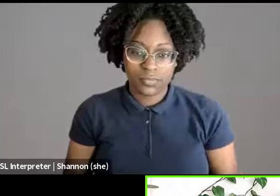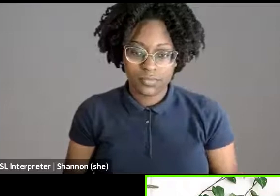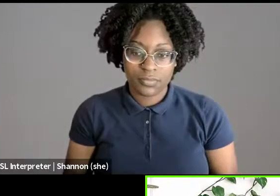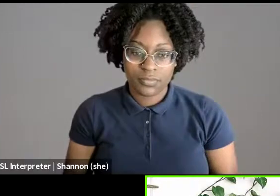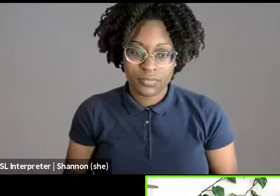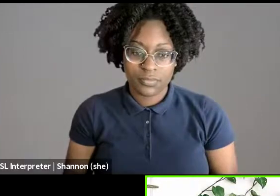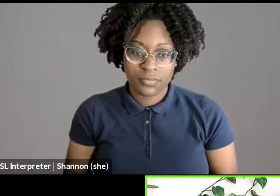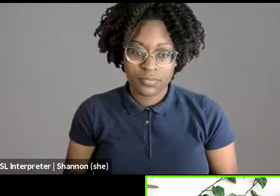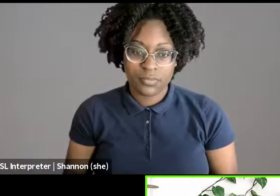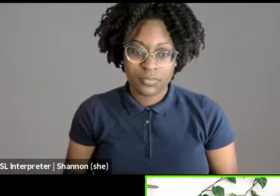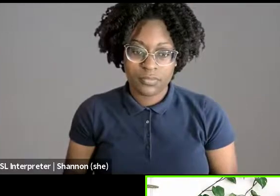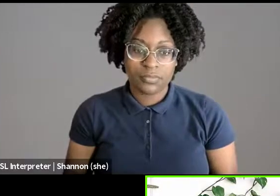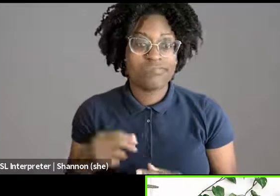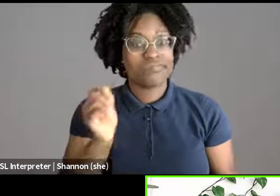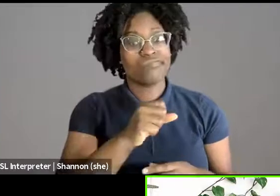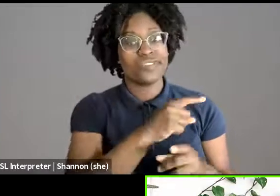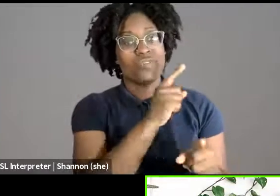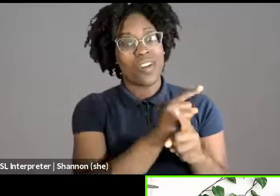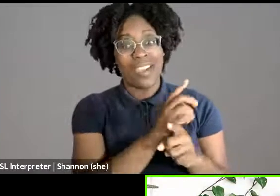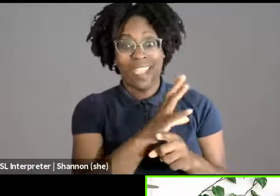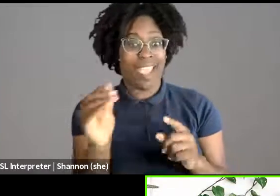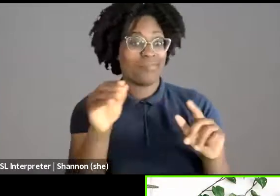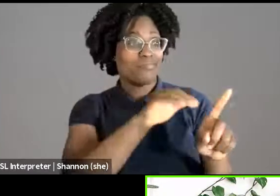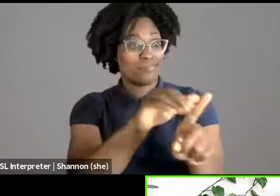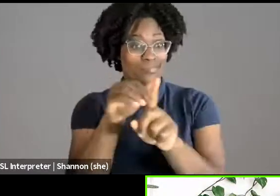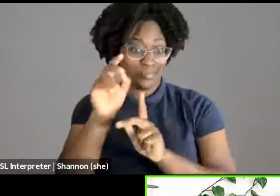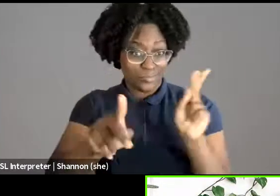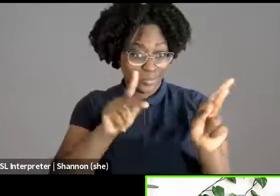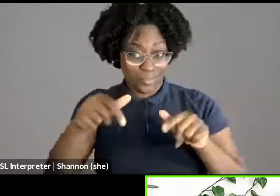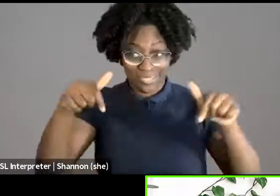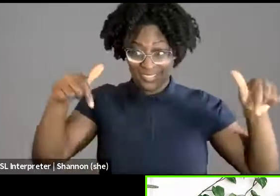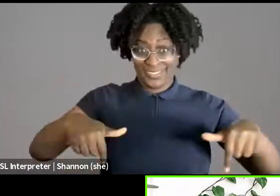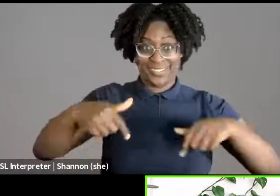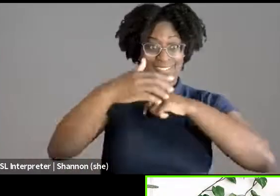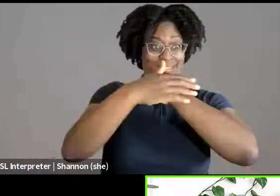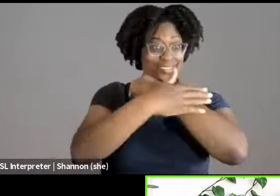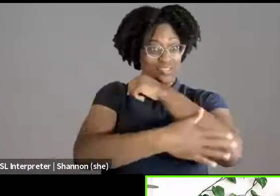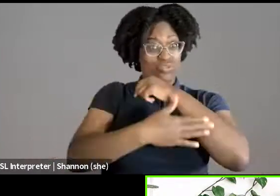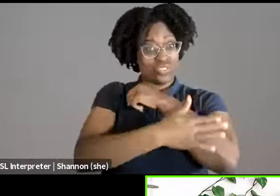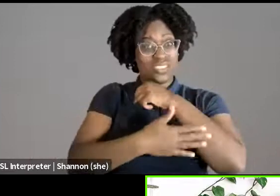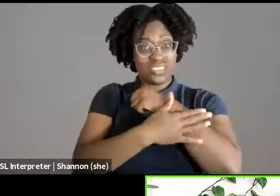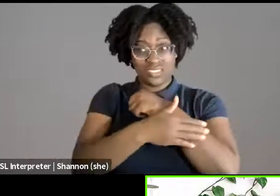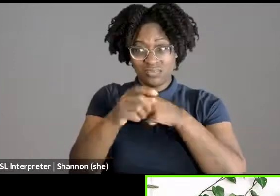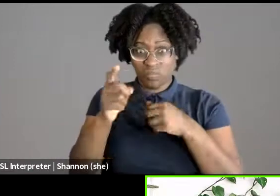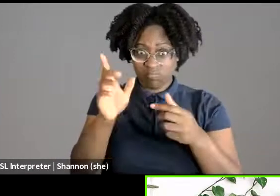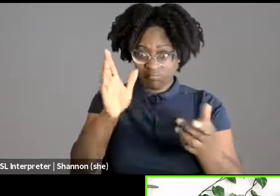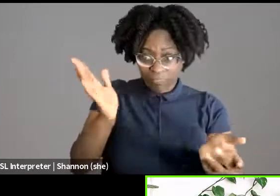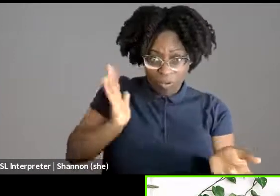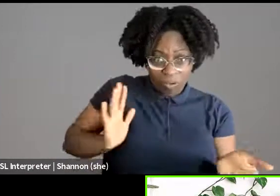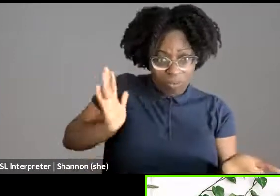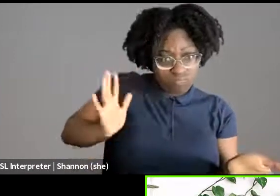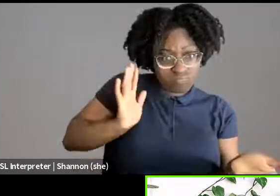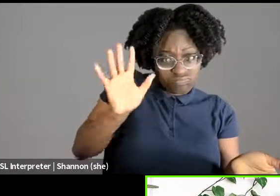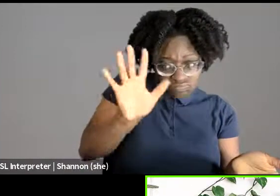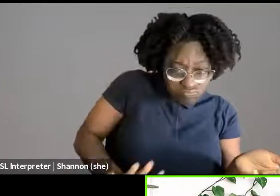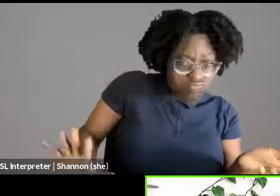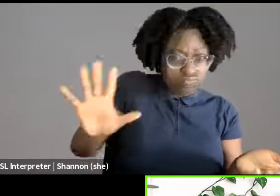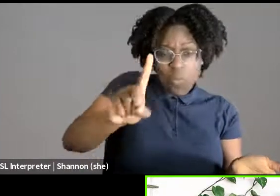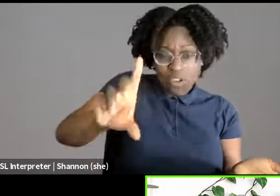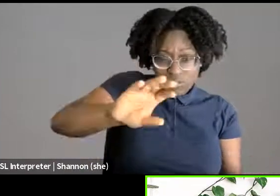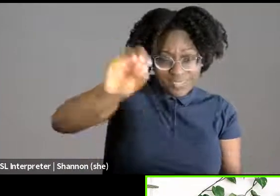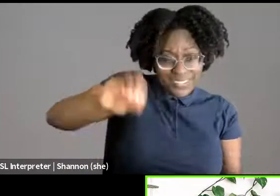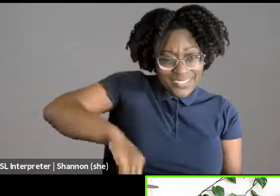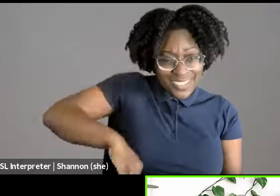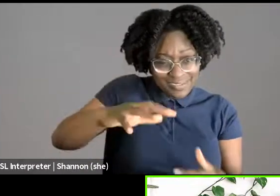tons. I mean, the genocide on this continent, I think, is something like I've heard upwards of over 90% of the original yeah. peoples